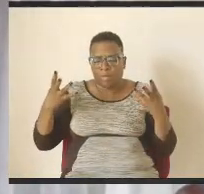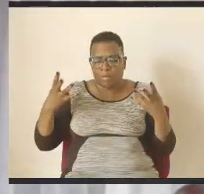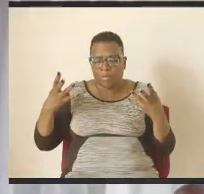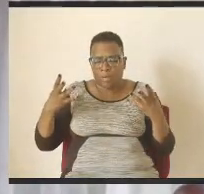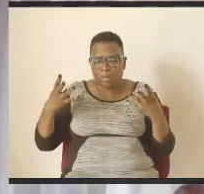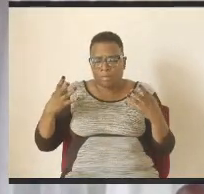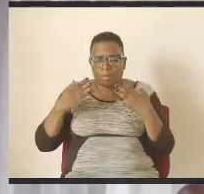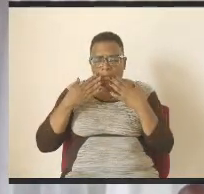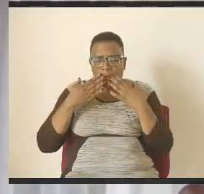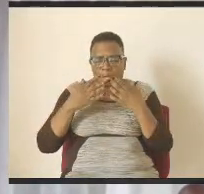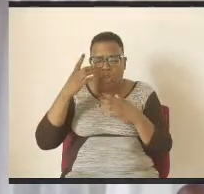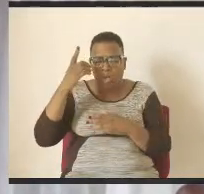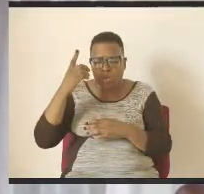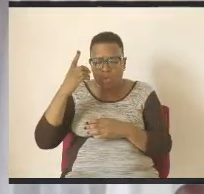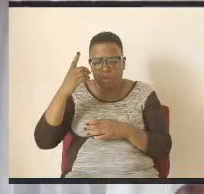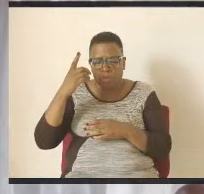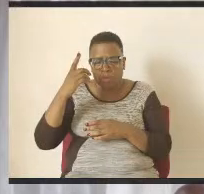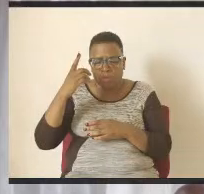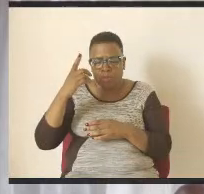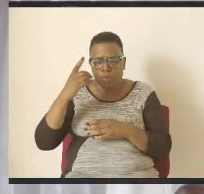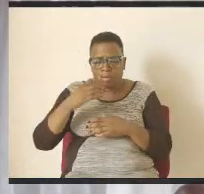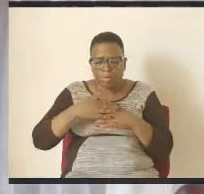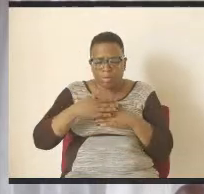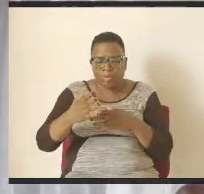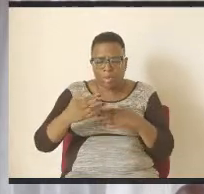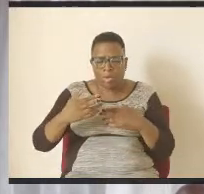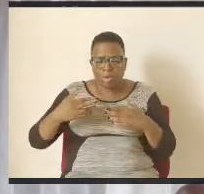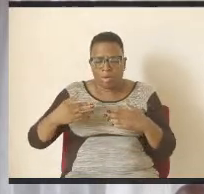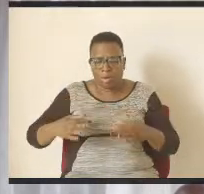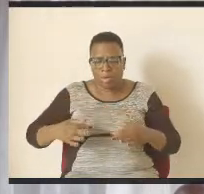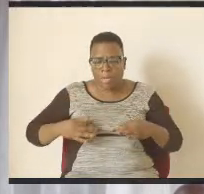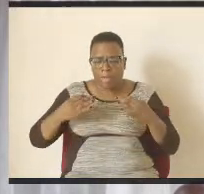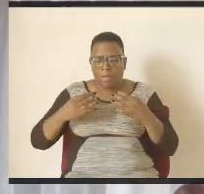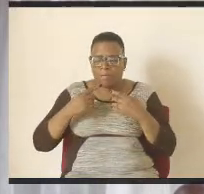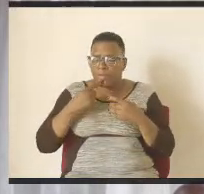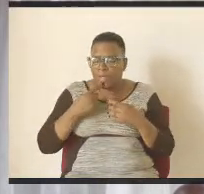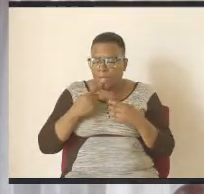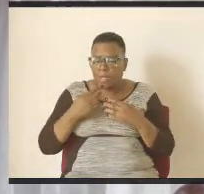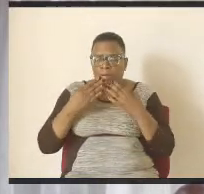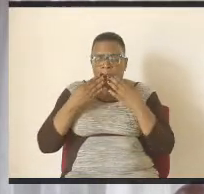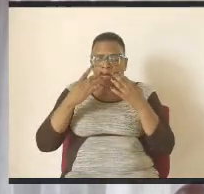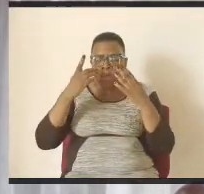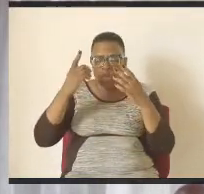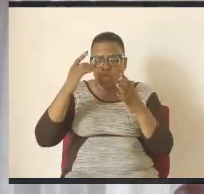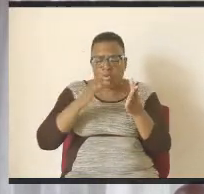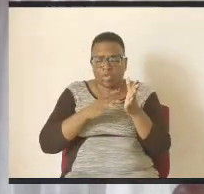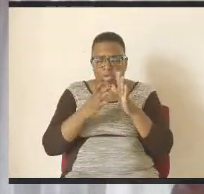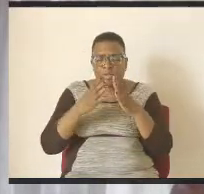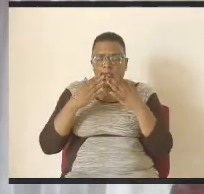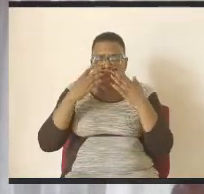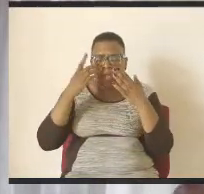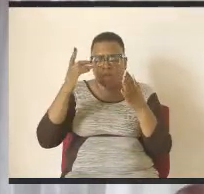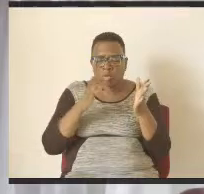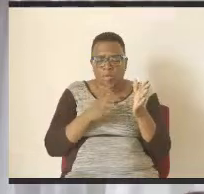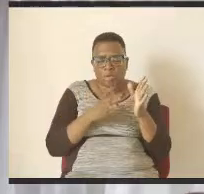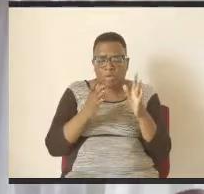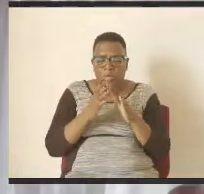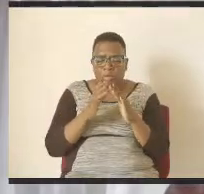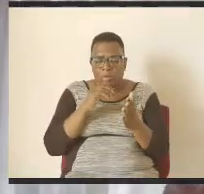you offering, spending the rest of our lives saying, thank you, Jesus. Thank you, Jesus. Thank you, Jesus.